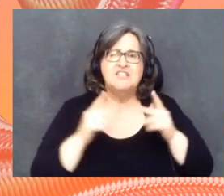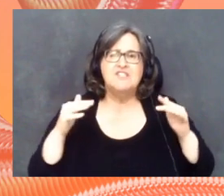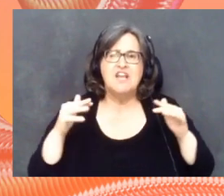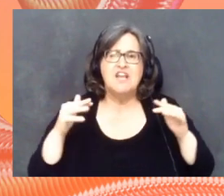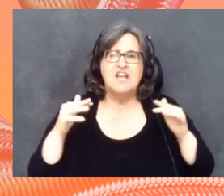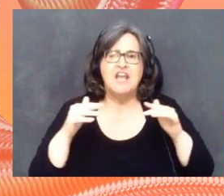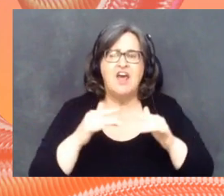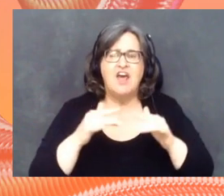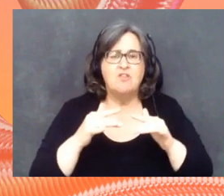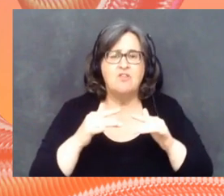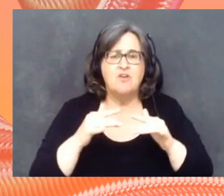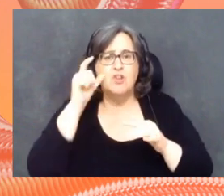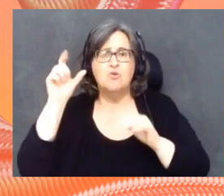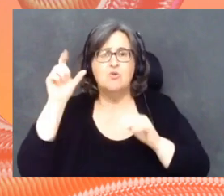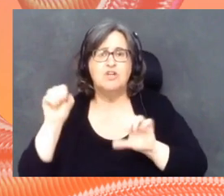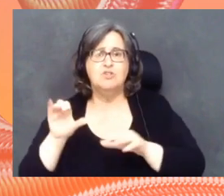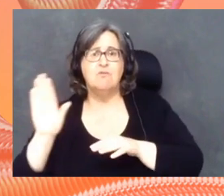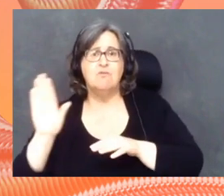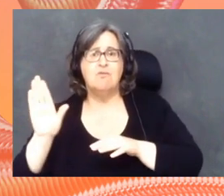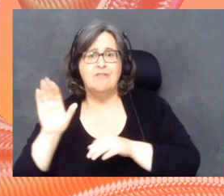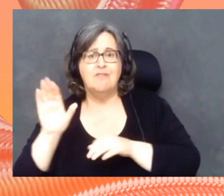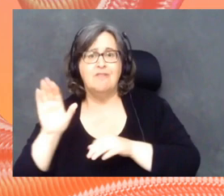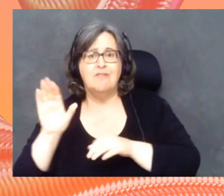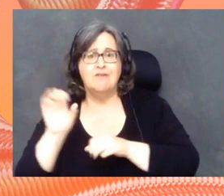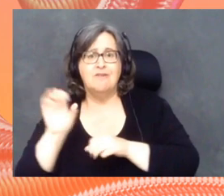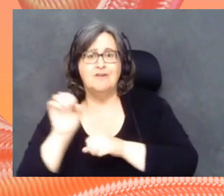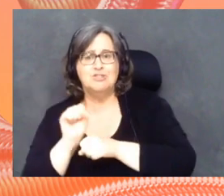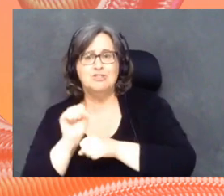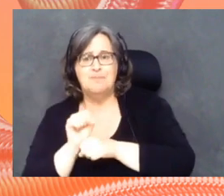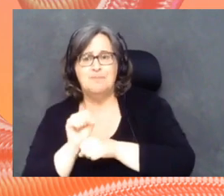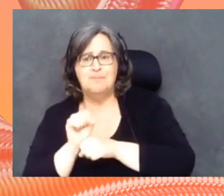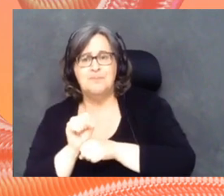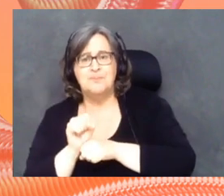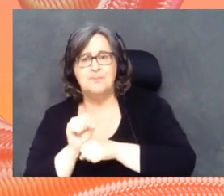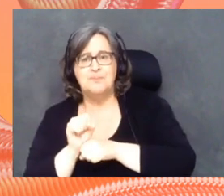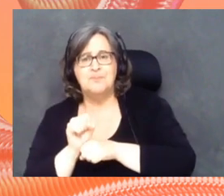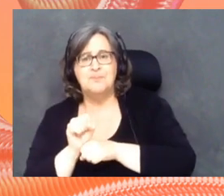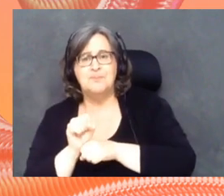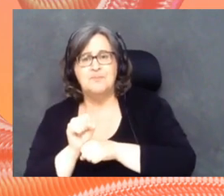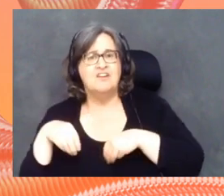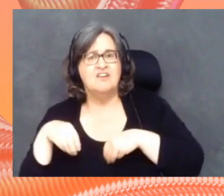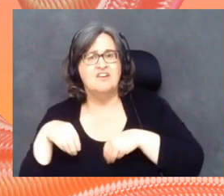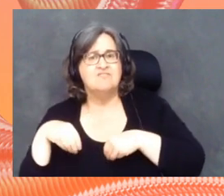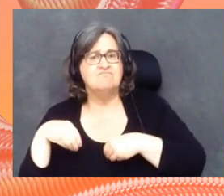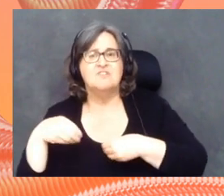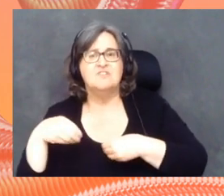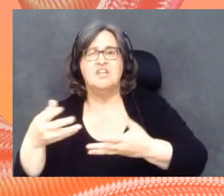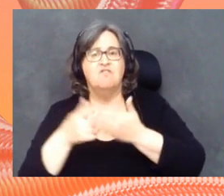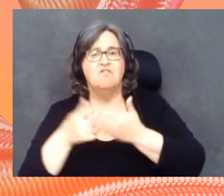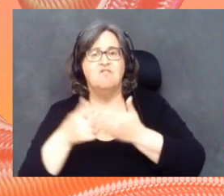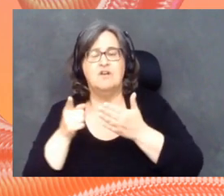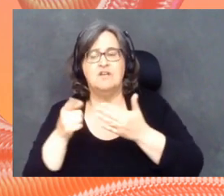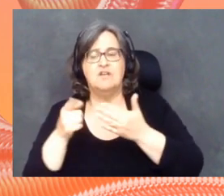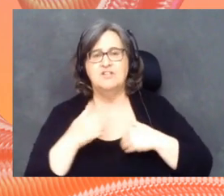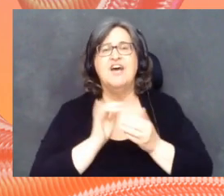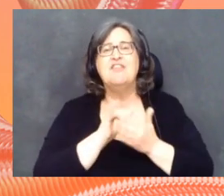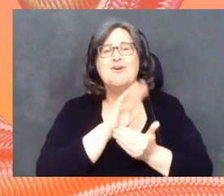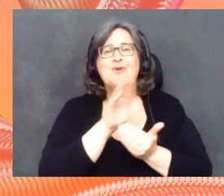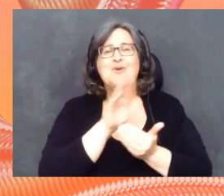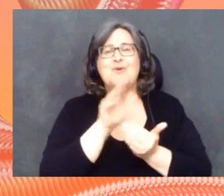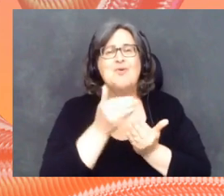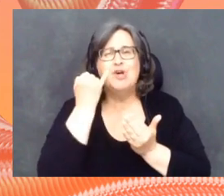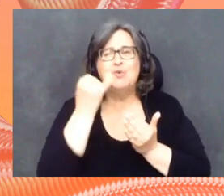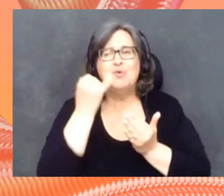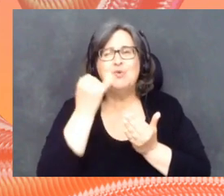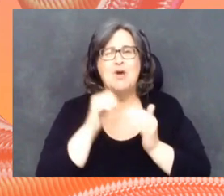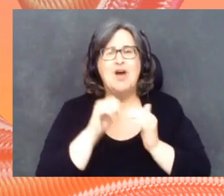can do its job and give forth of what it's got. And so that whole thing about how do